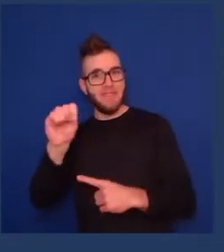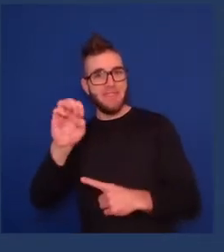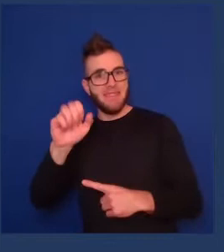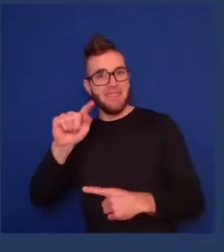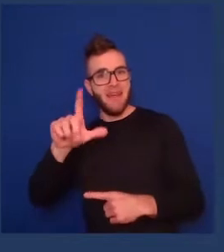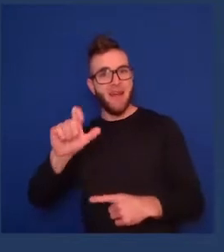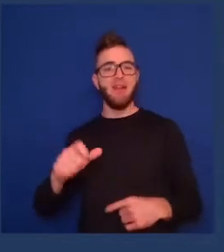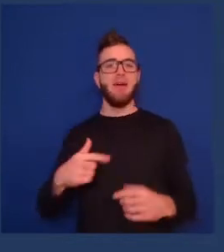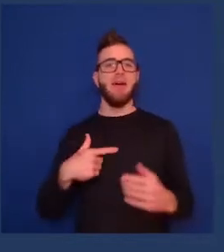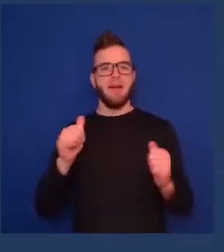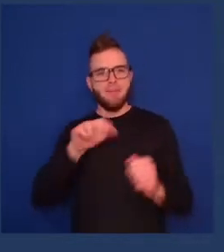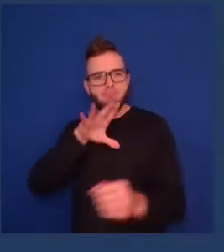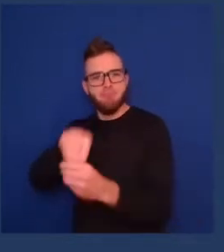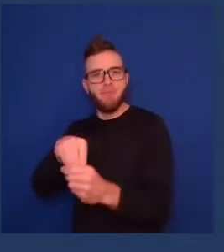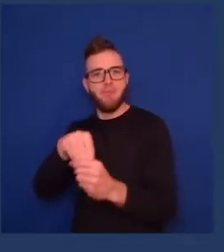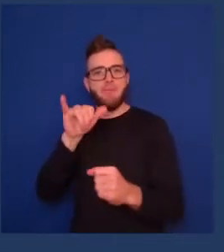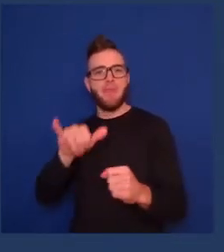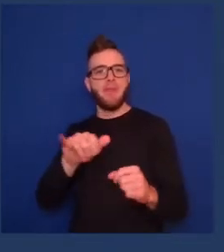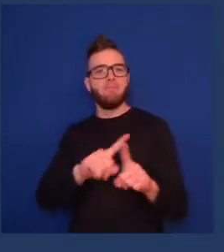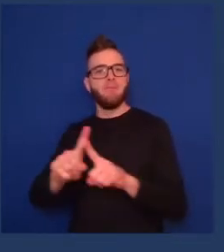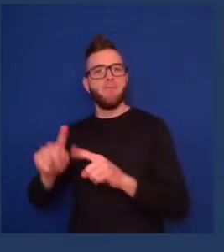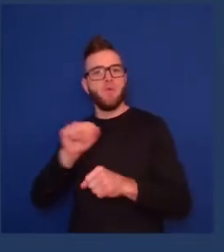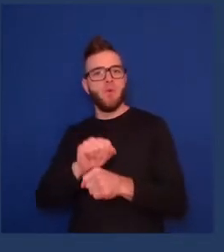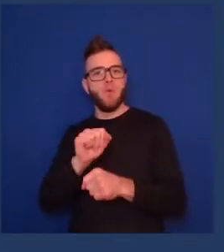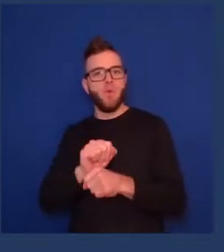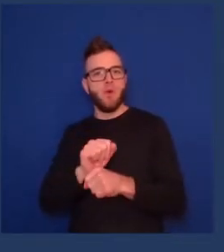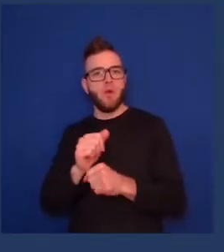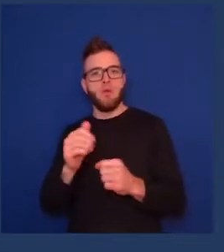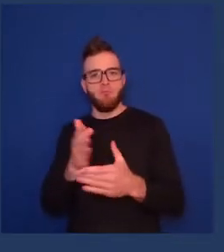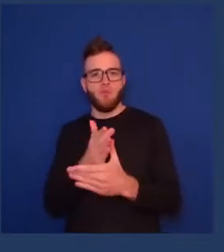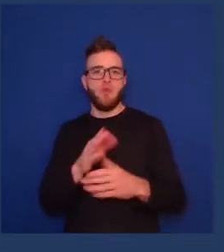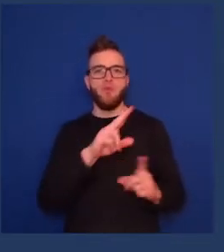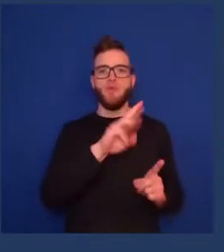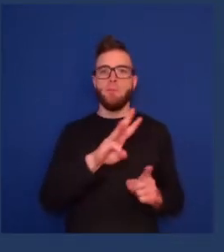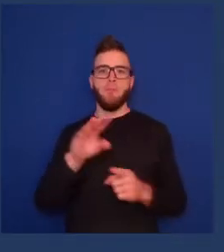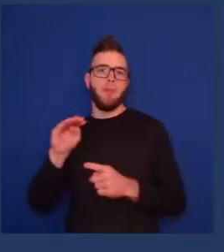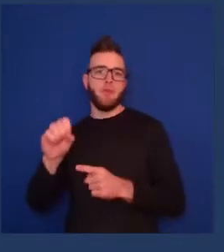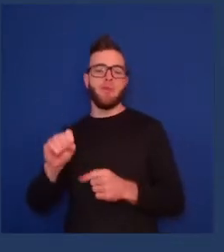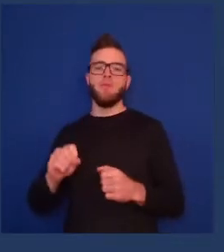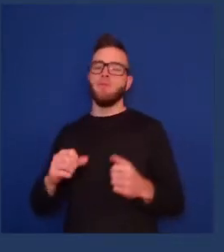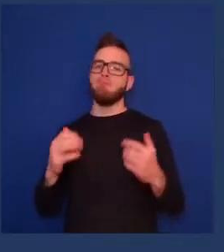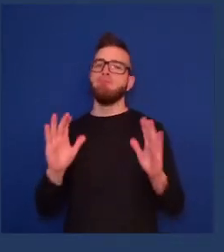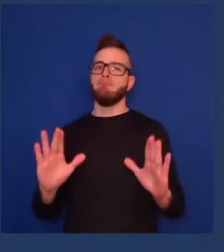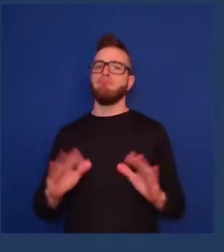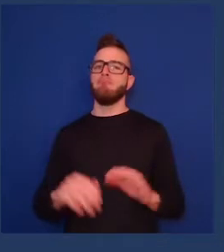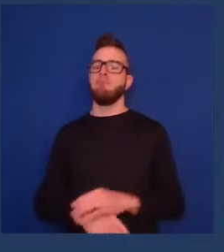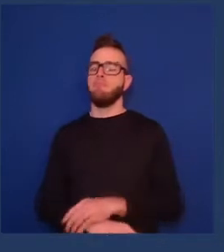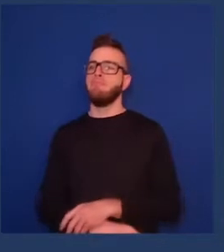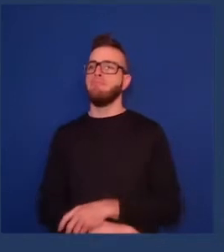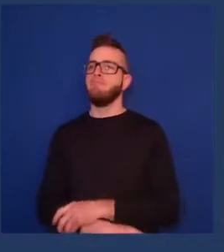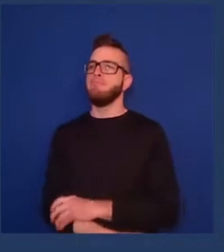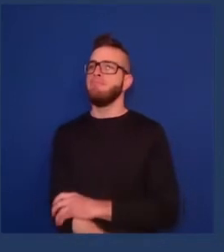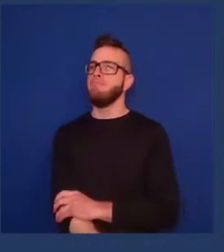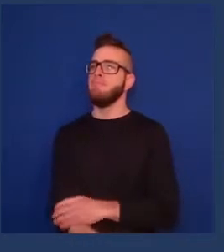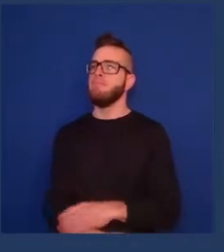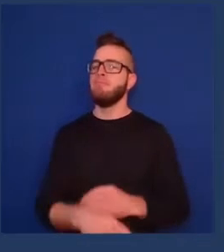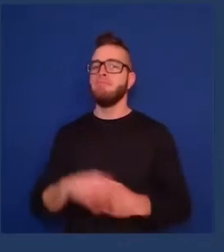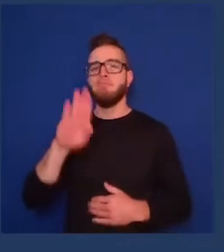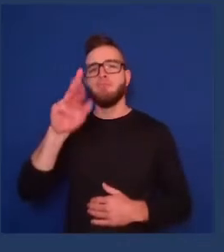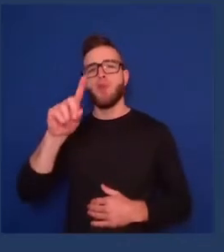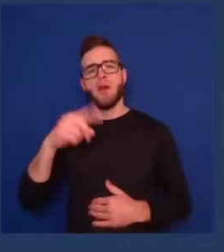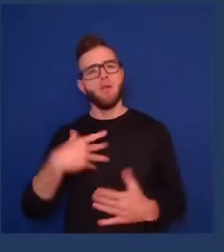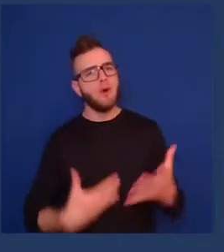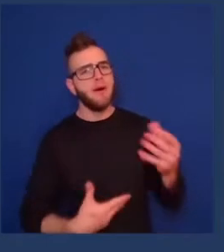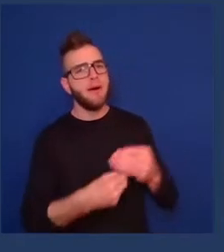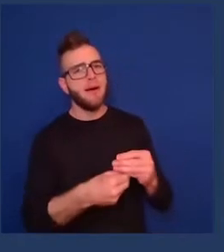to be able to join this, the work that's being done across these two wonderful institutions. I would,